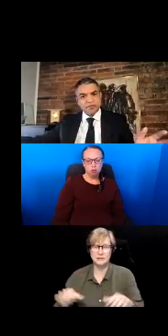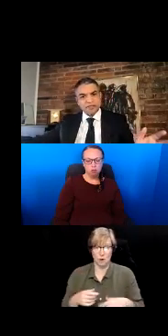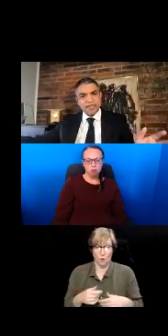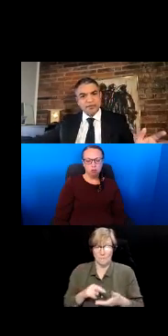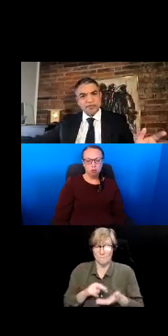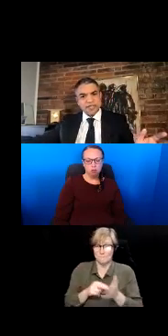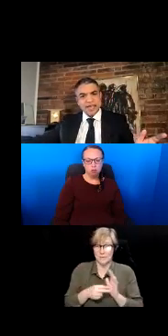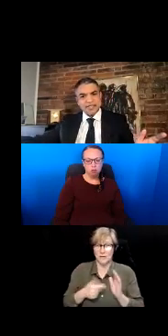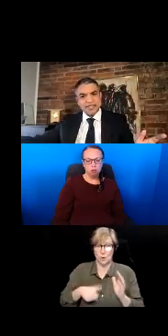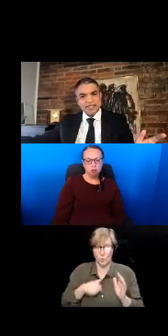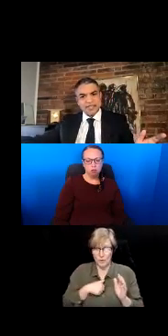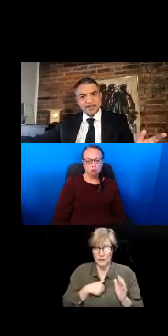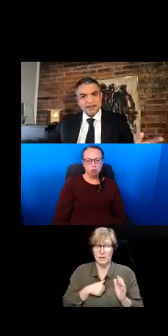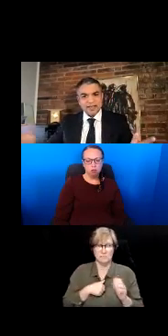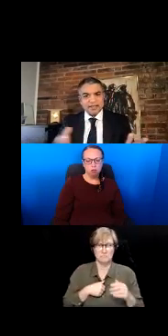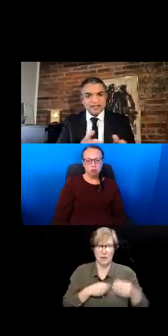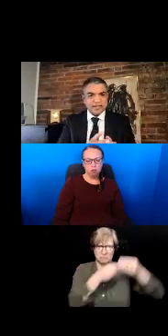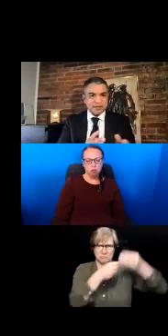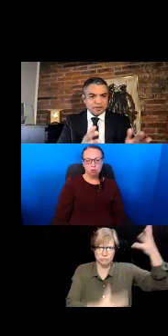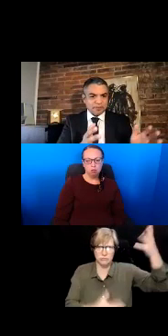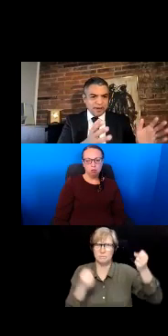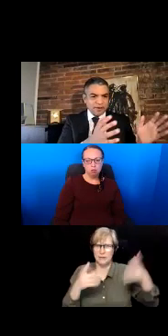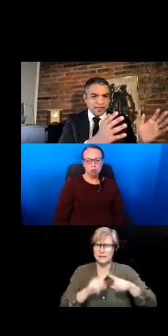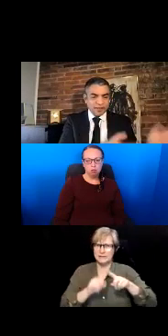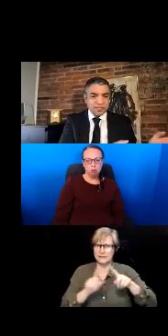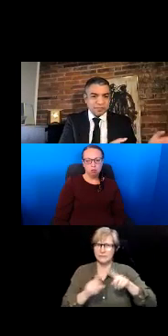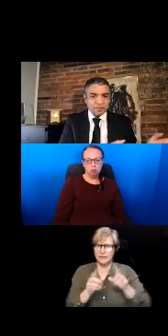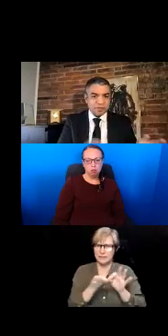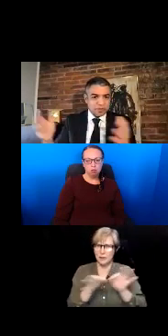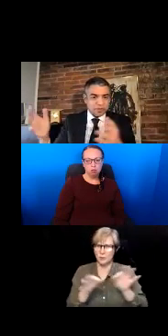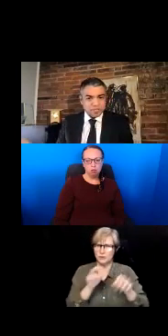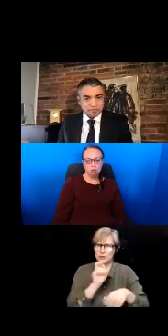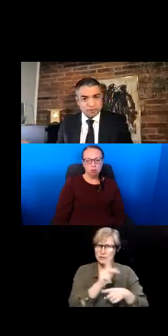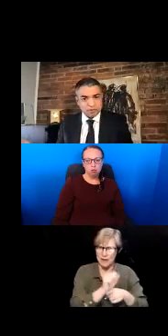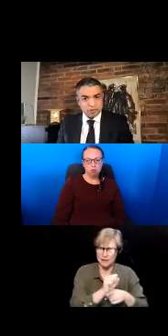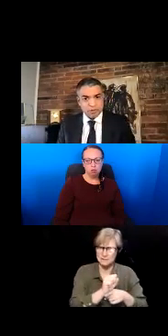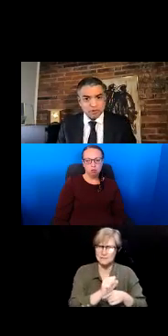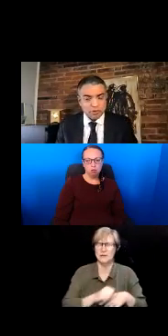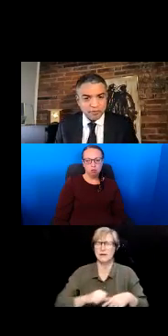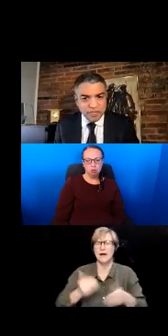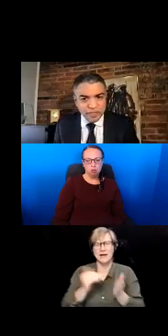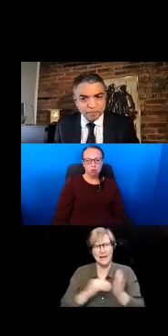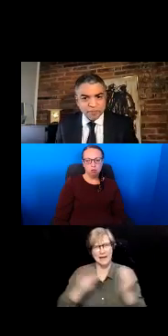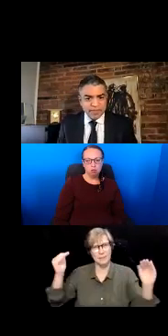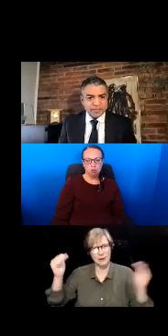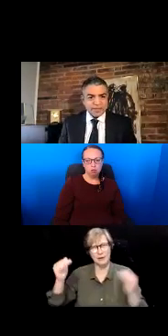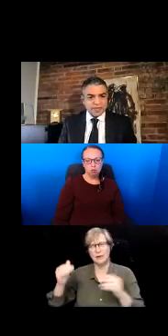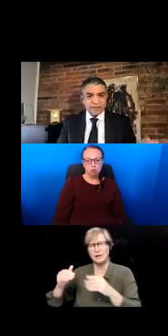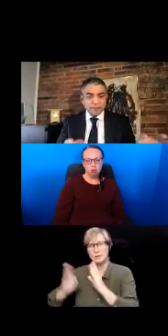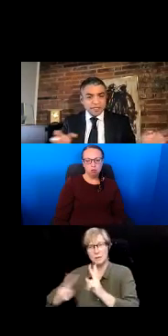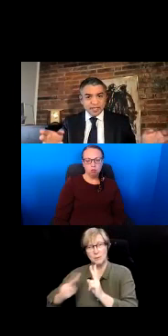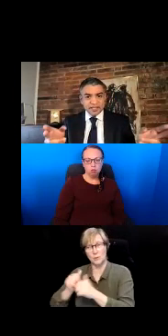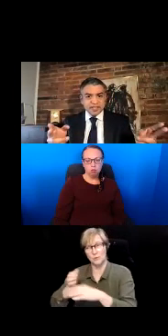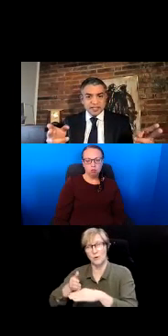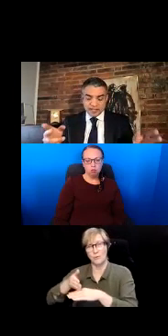of different language tasks, right, and comparing healthy speakers versus individuals with post-stroke aphasia. And if it